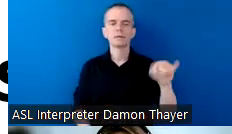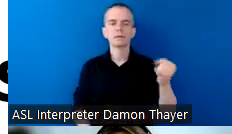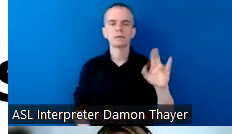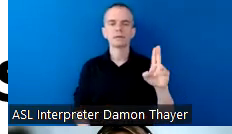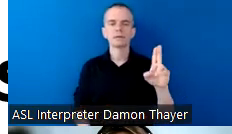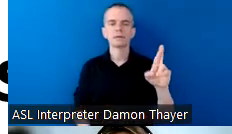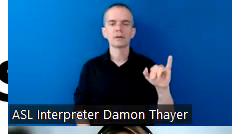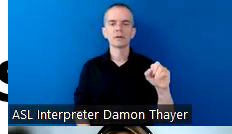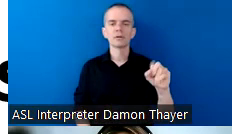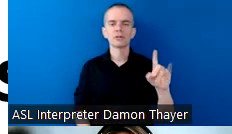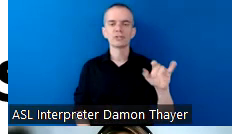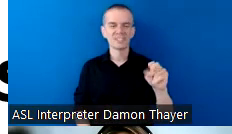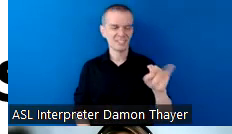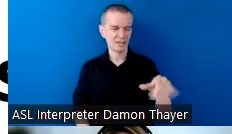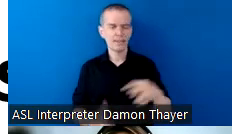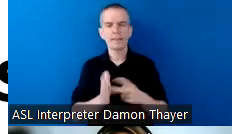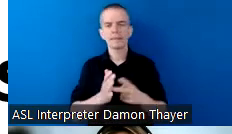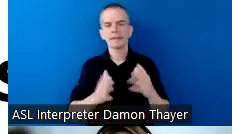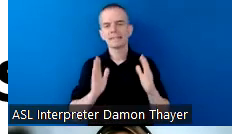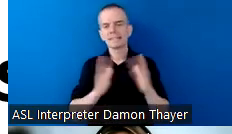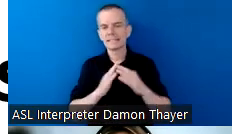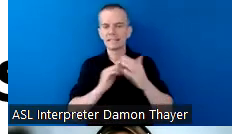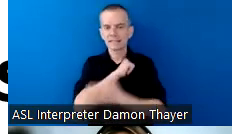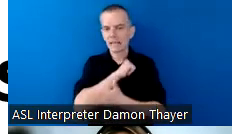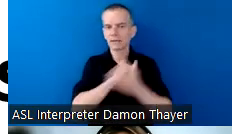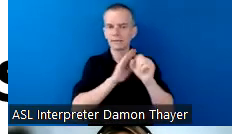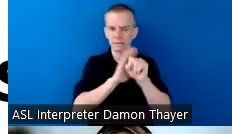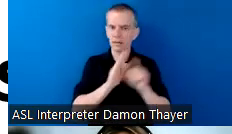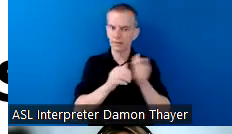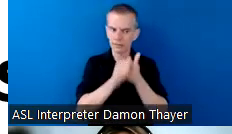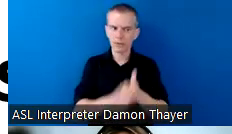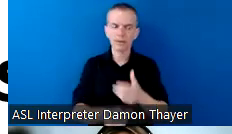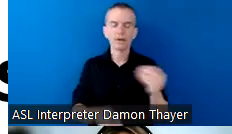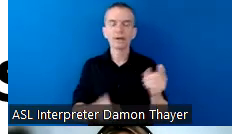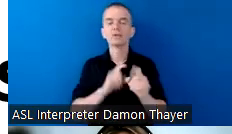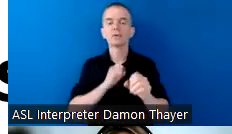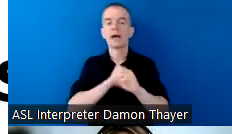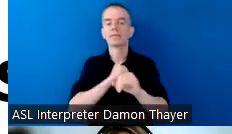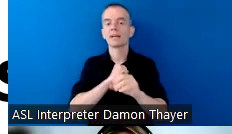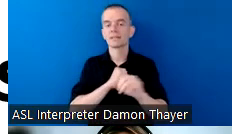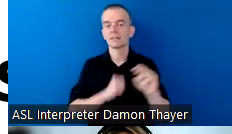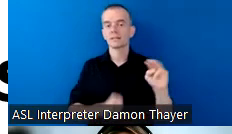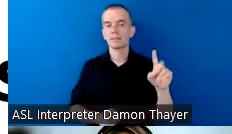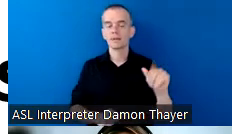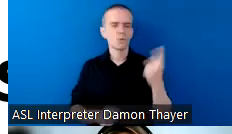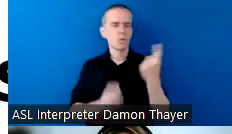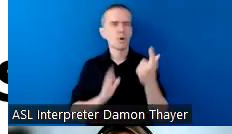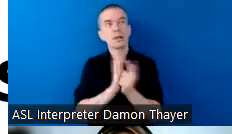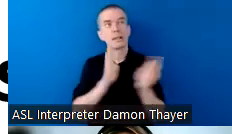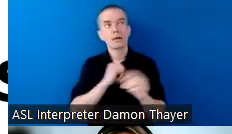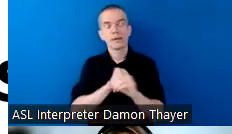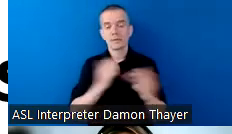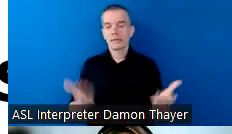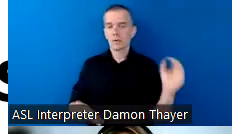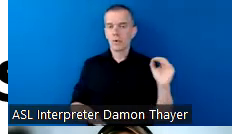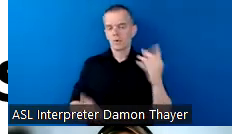responsibilities under the Fair Housing Act, and also advertising media. An example of illegal advertising could be here in Oregon